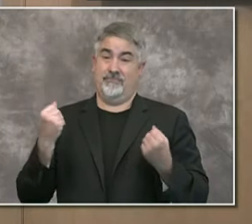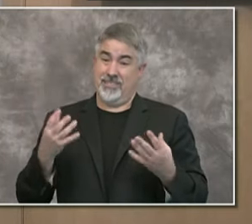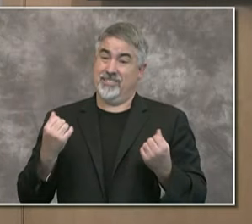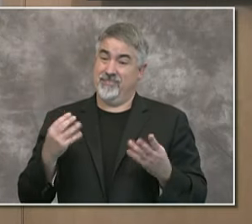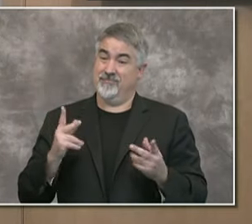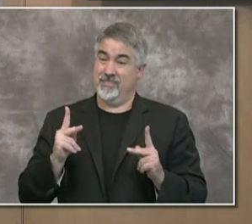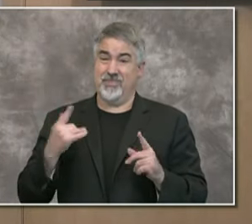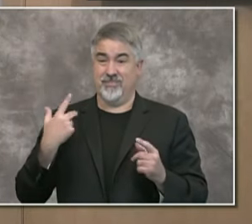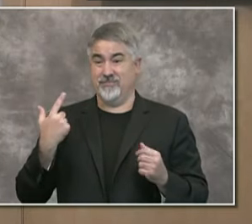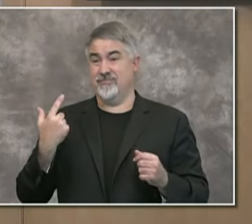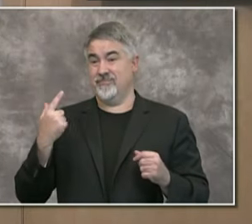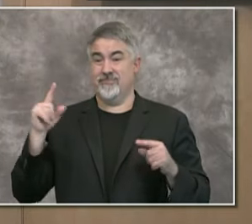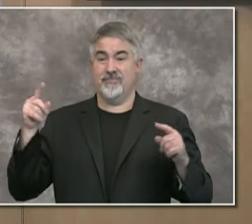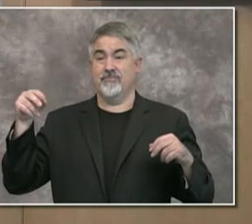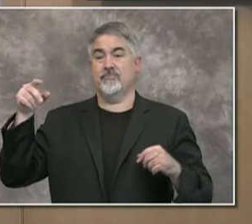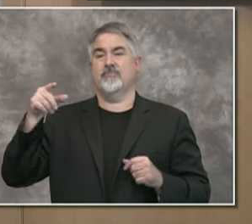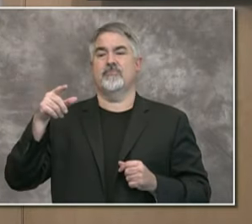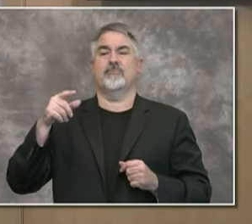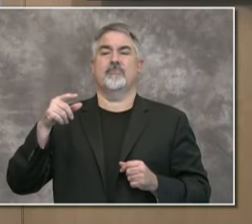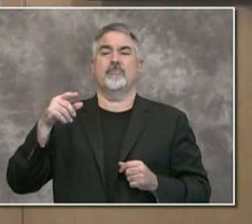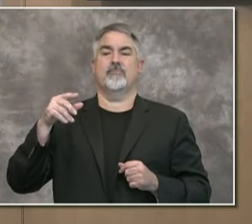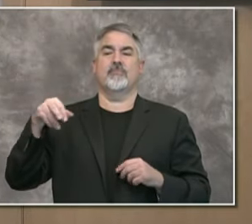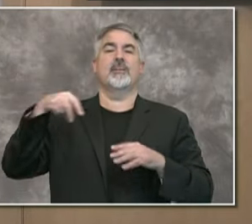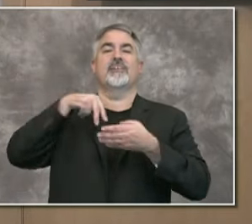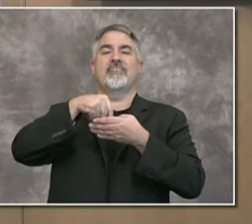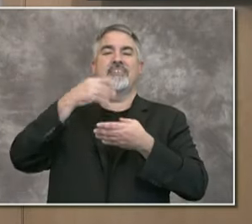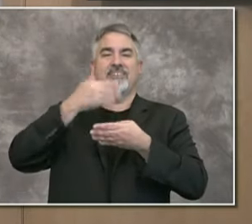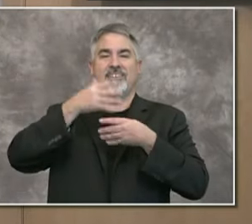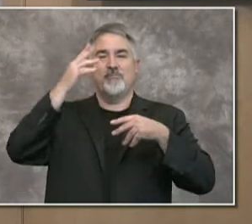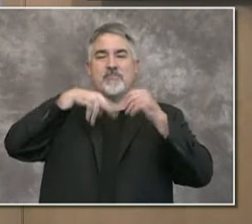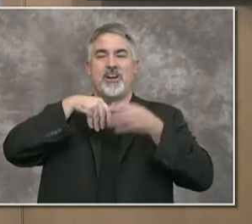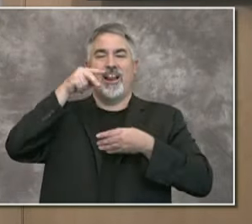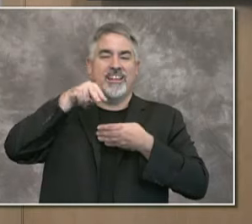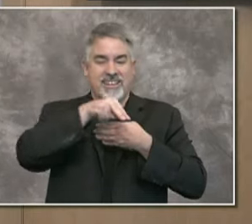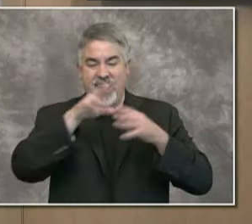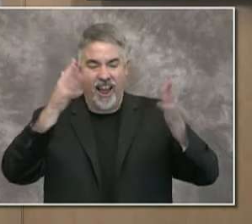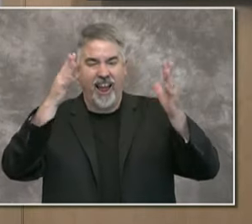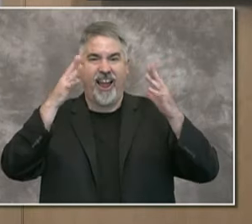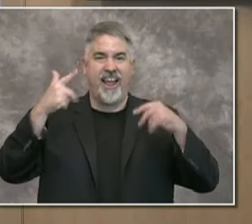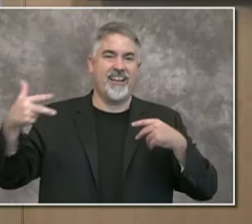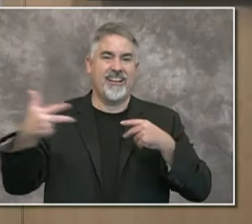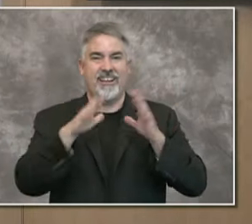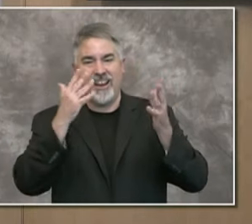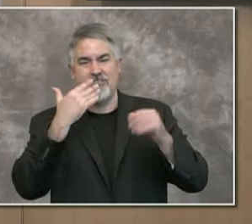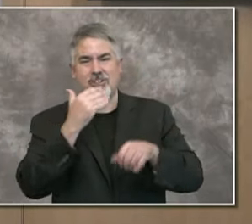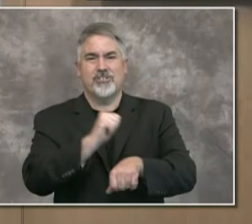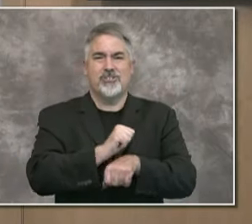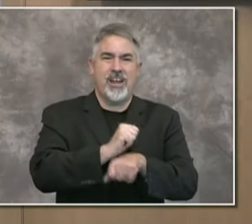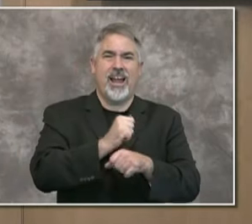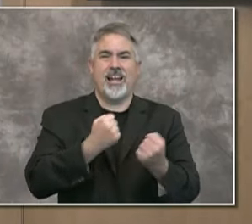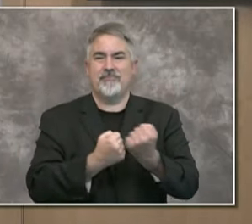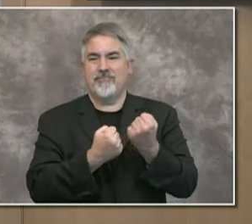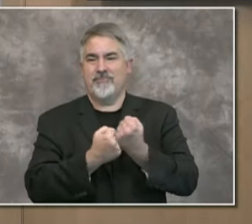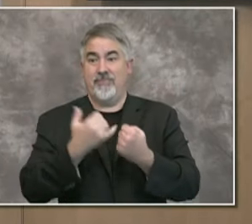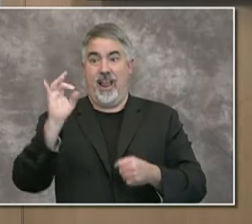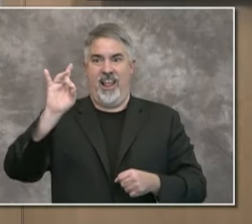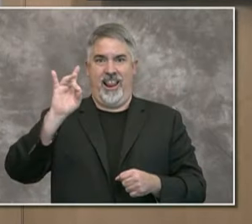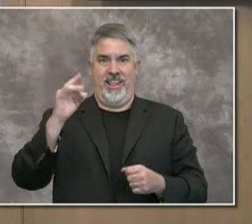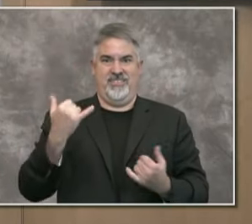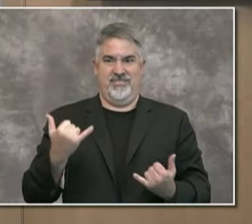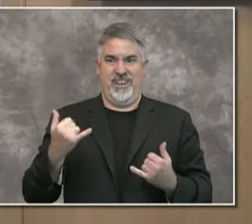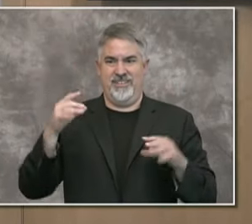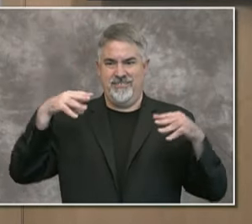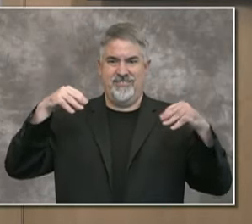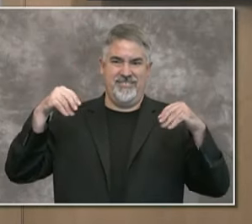their balconies every night at 8 p.m. to cheer, to make noise, to flash lights on and off, to celebrate our